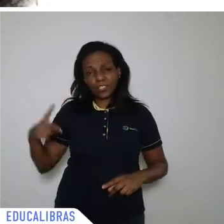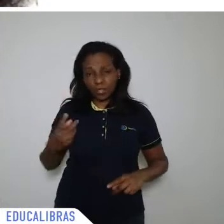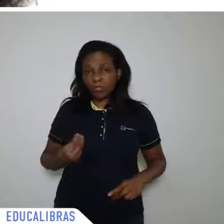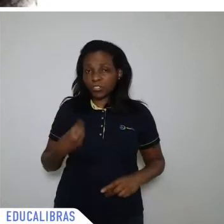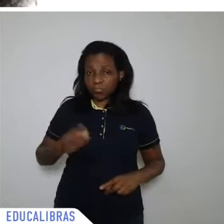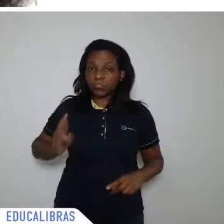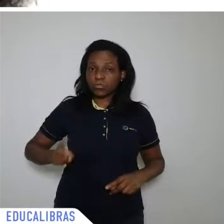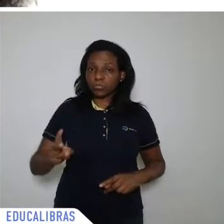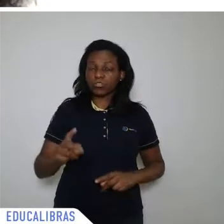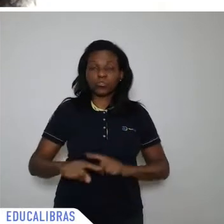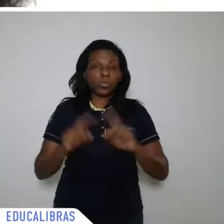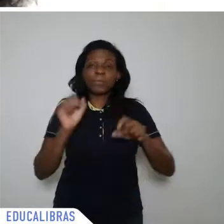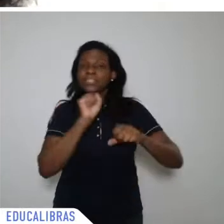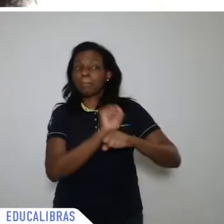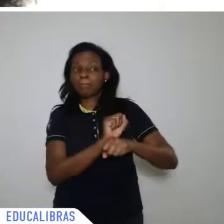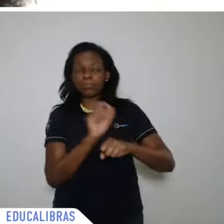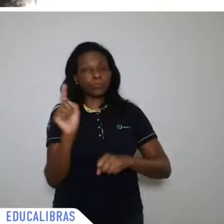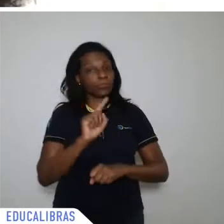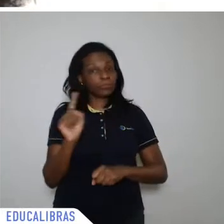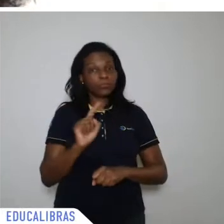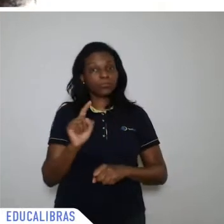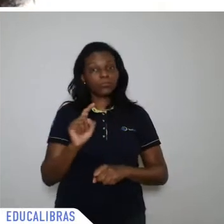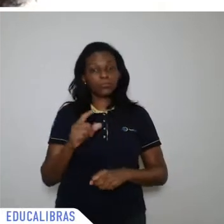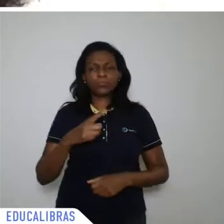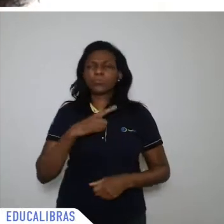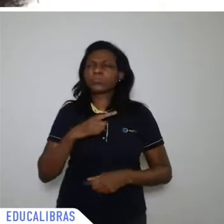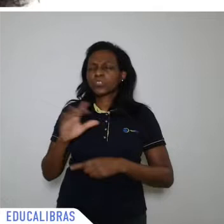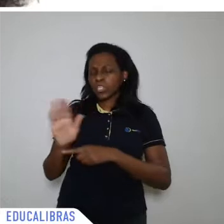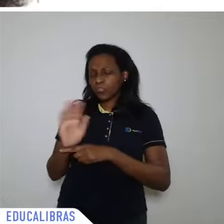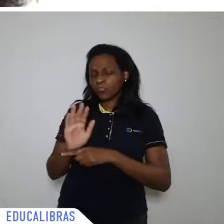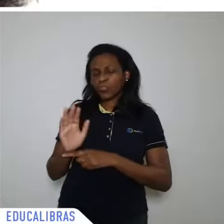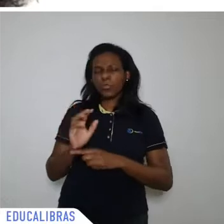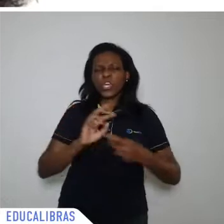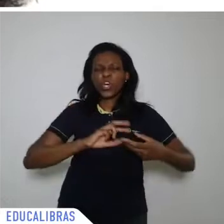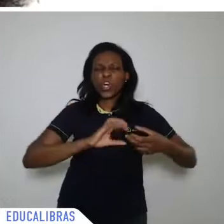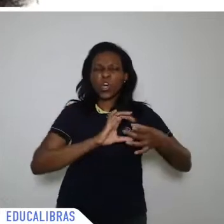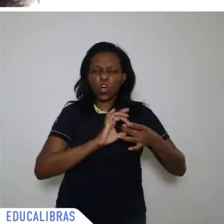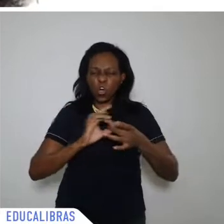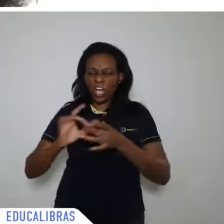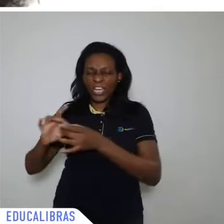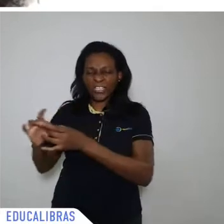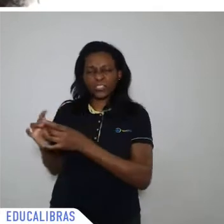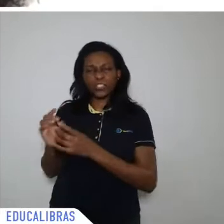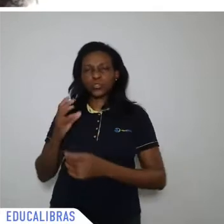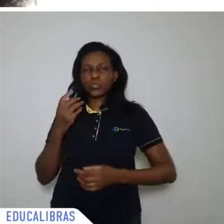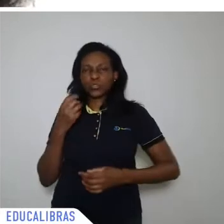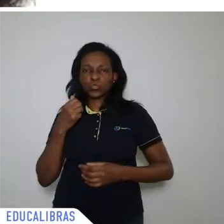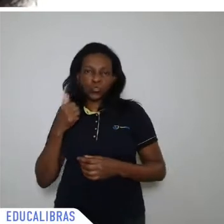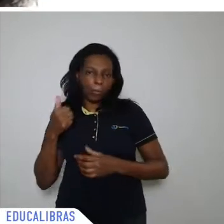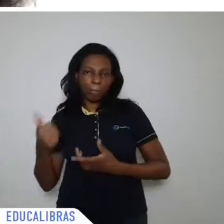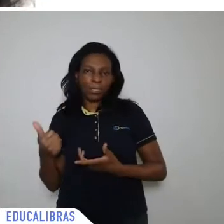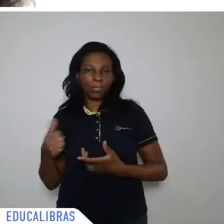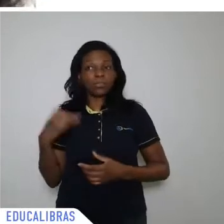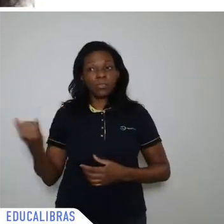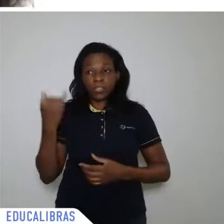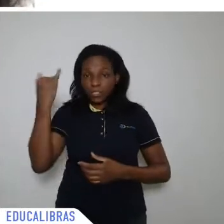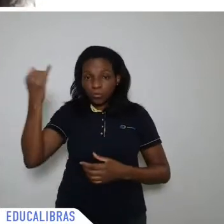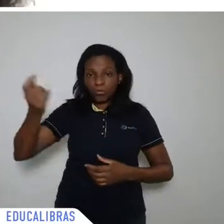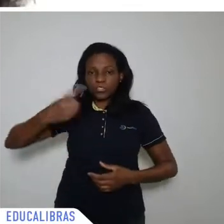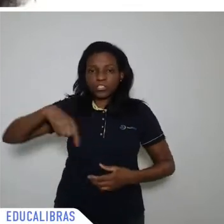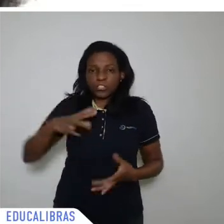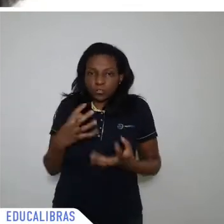that we haven't managed to bring to you to this debate. There is a movie called A Corrente do